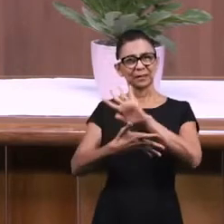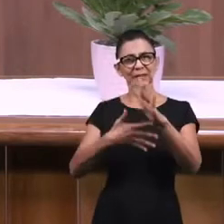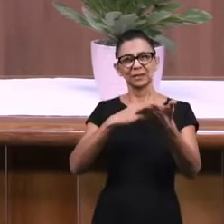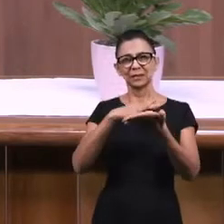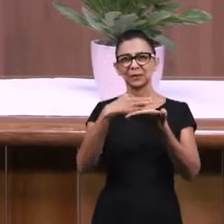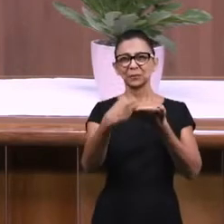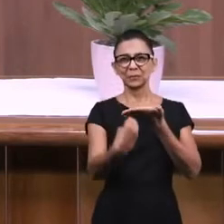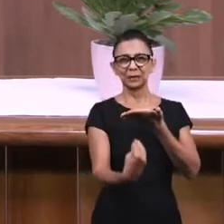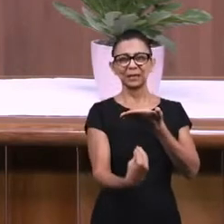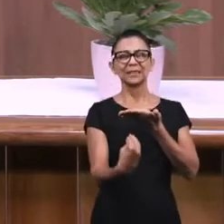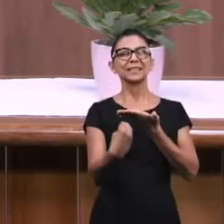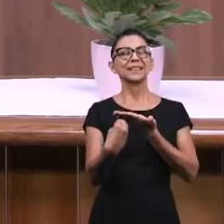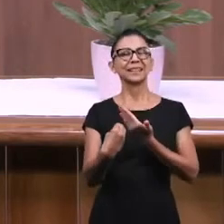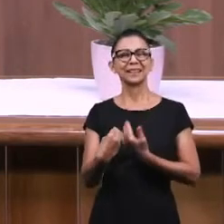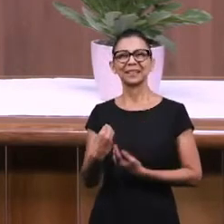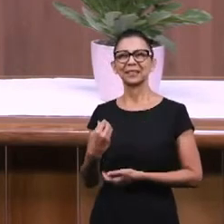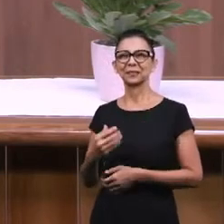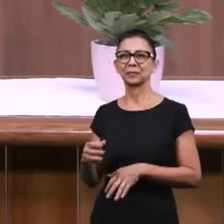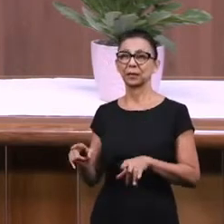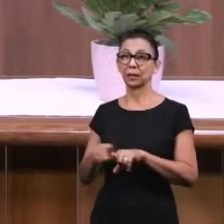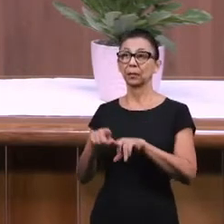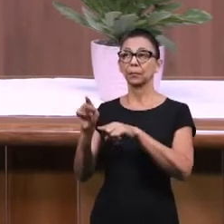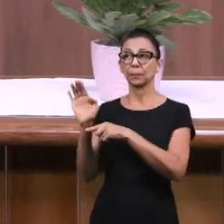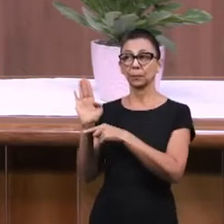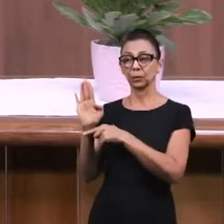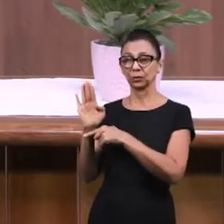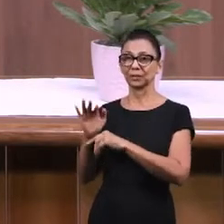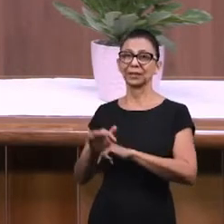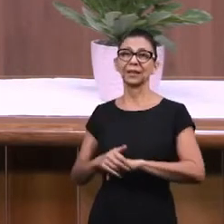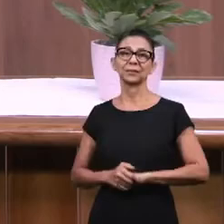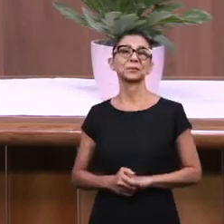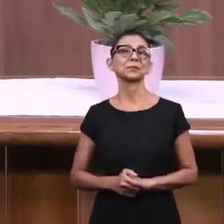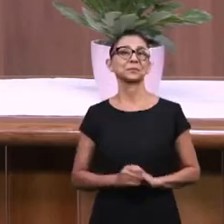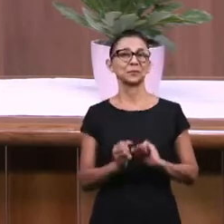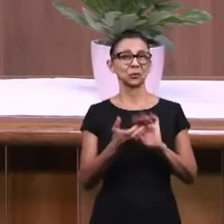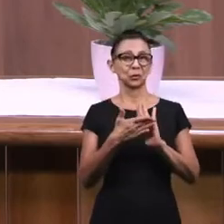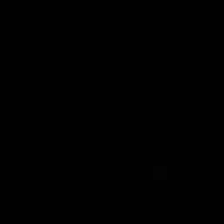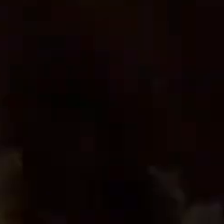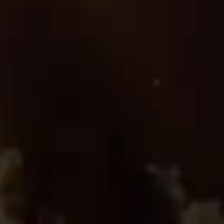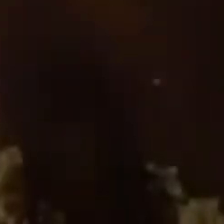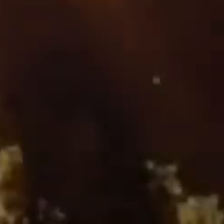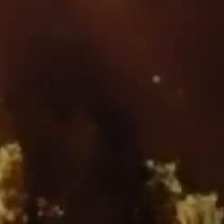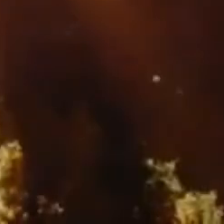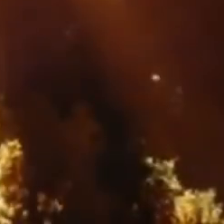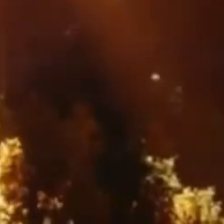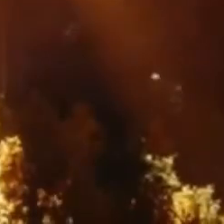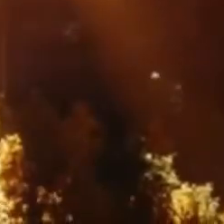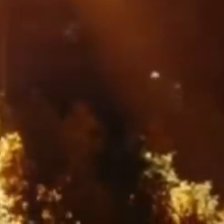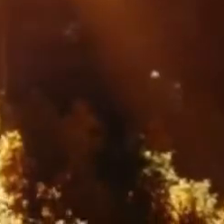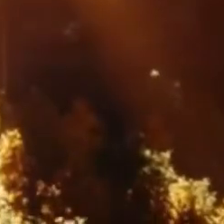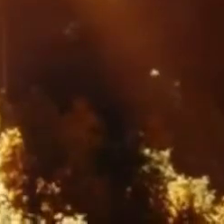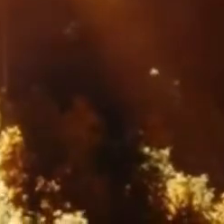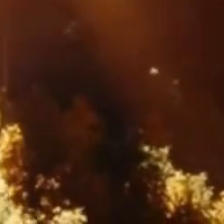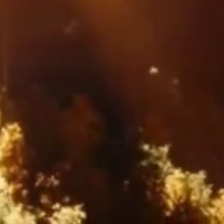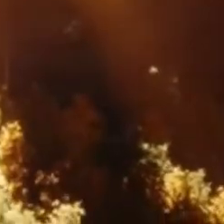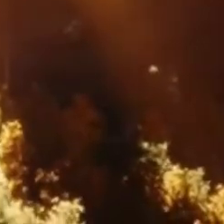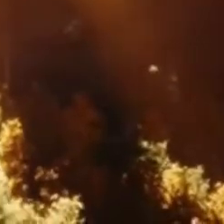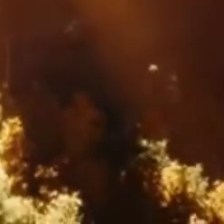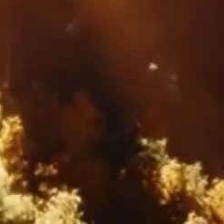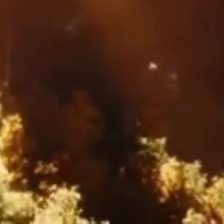with us and sing this song that shall be projected to glorify the name of our Lord.